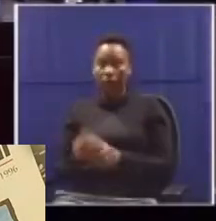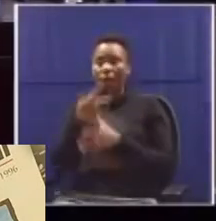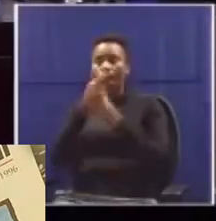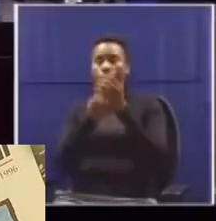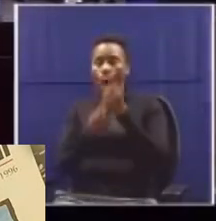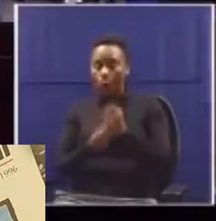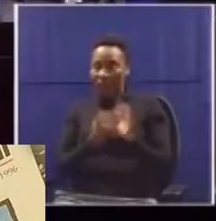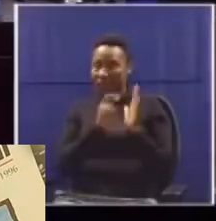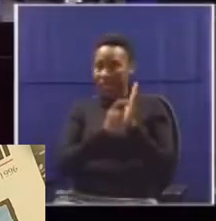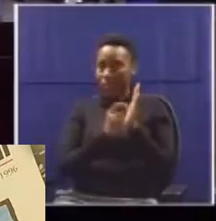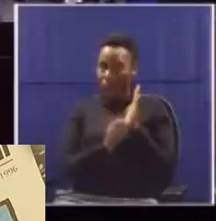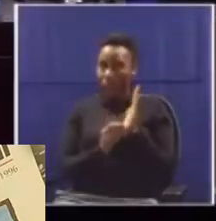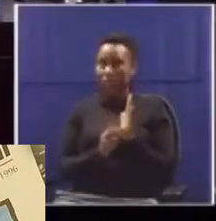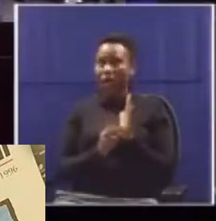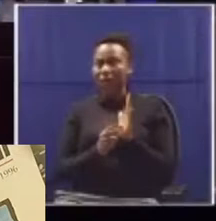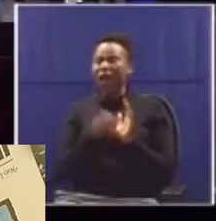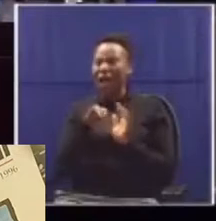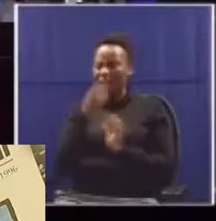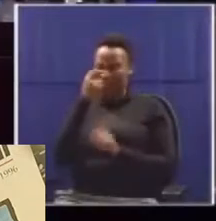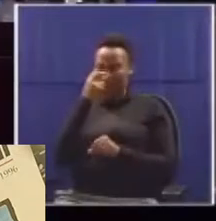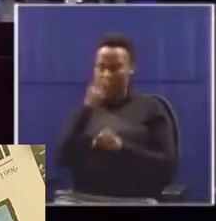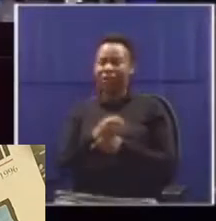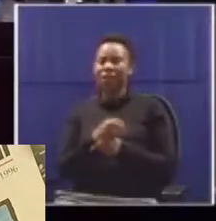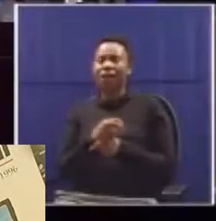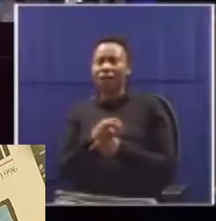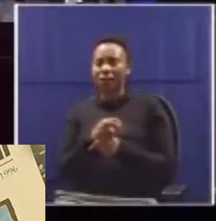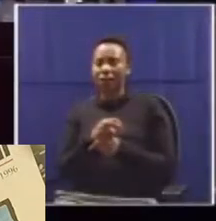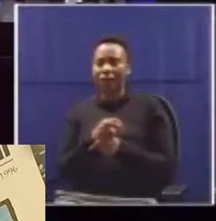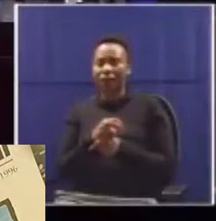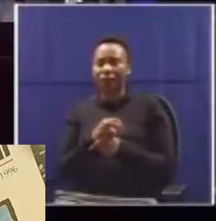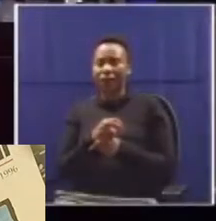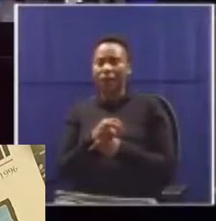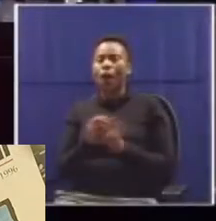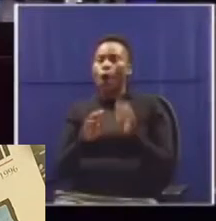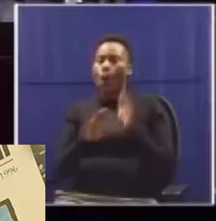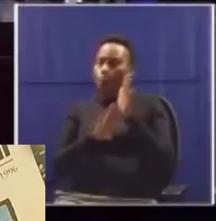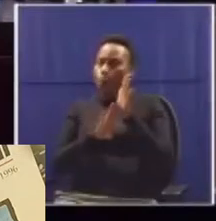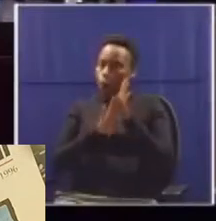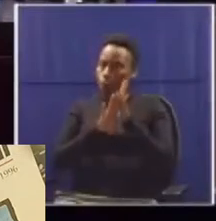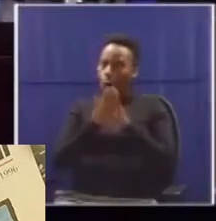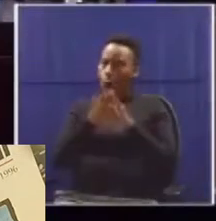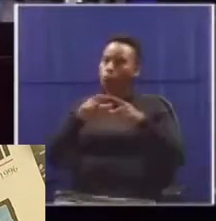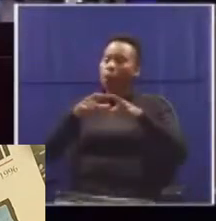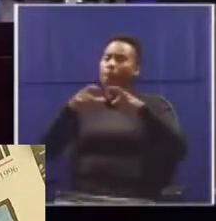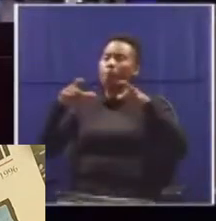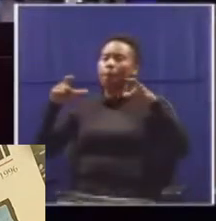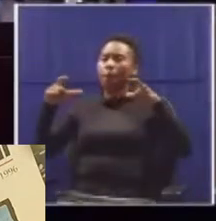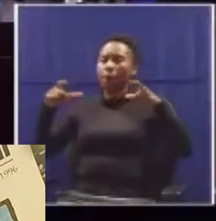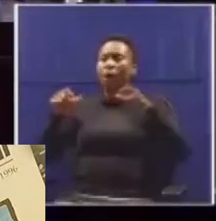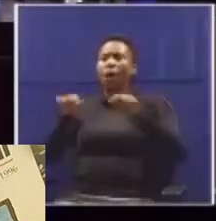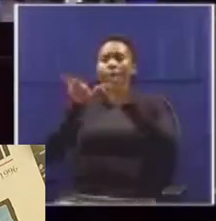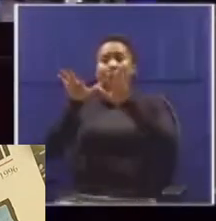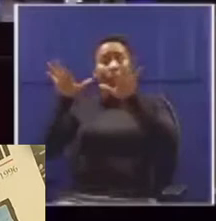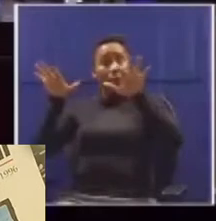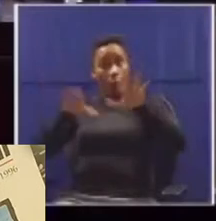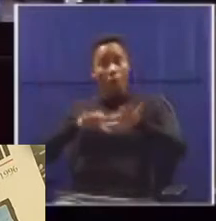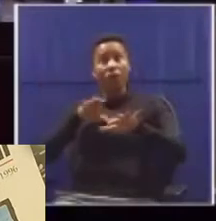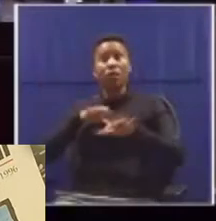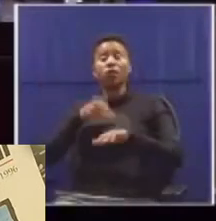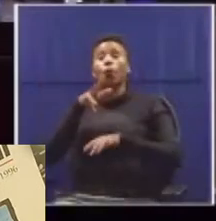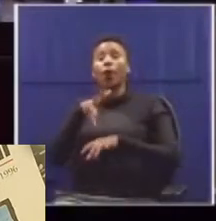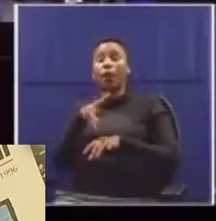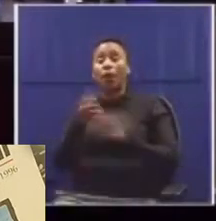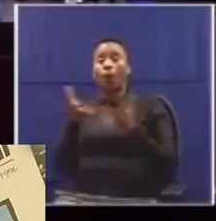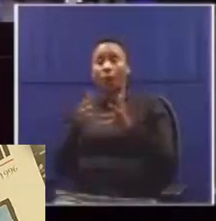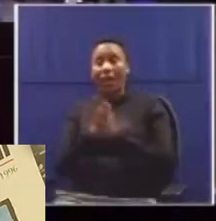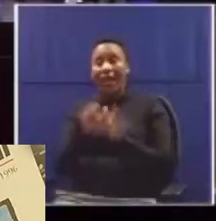regulations are necessary and will promote greater public confidence in the